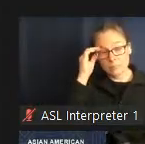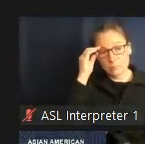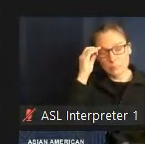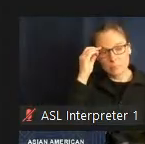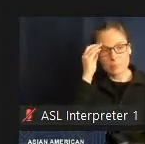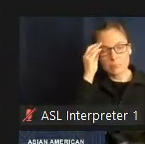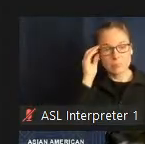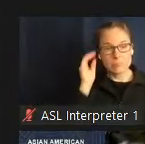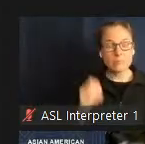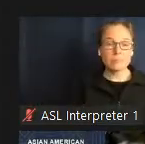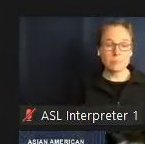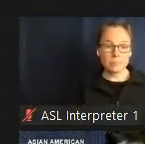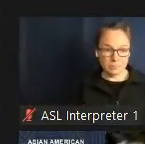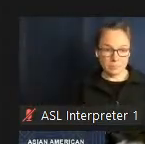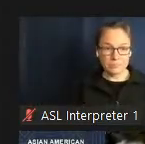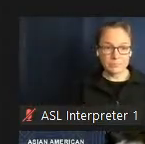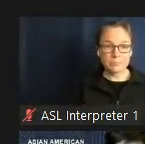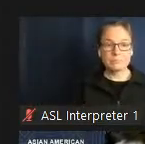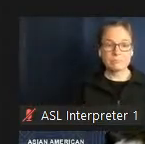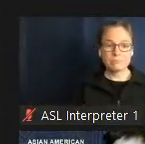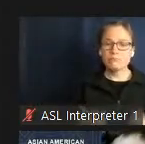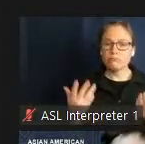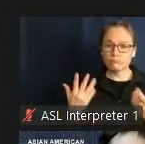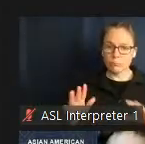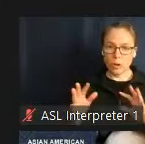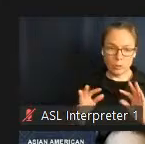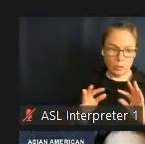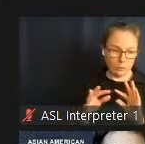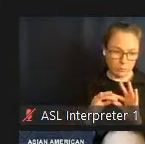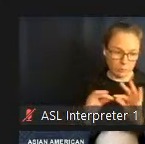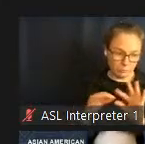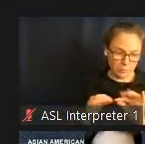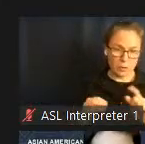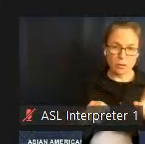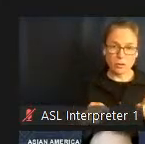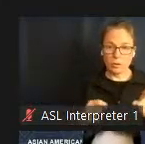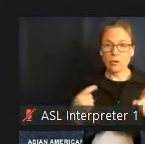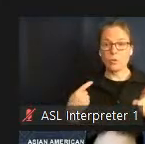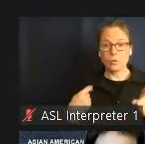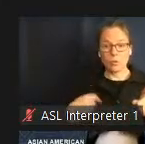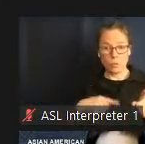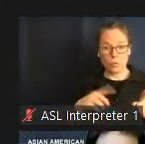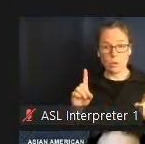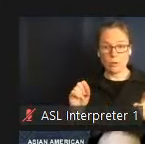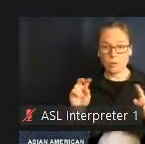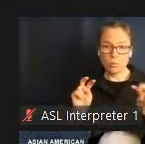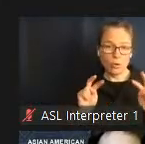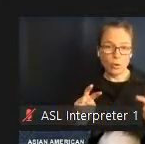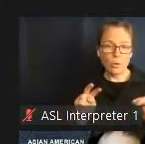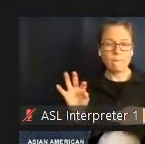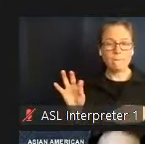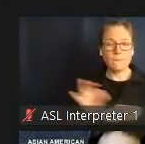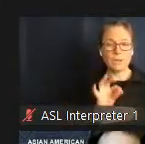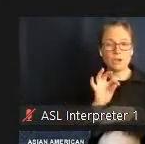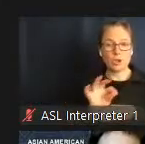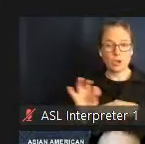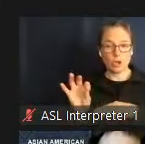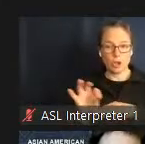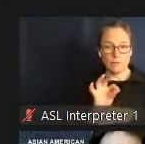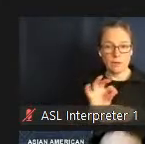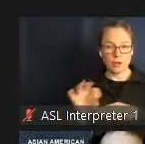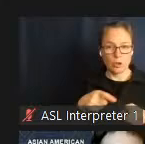As we mentioned during the orientation, we do look at our functional areas of the